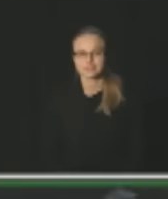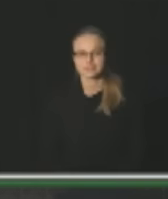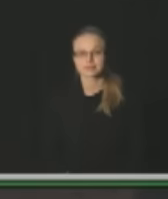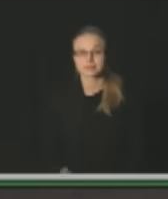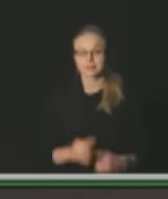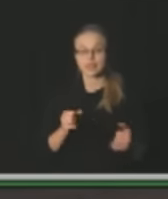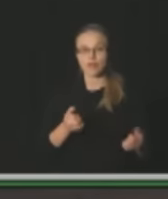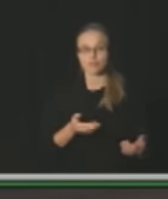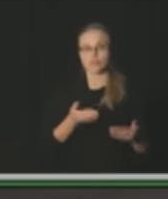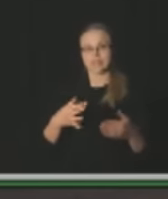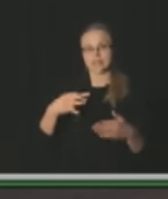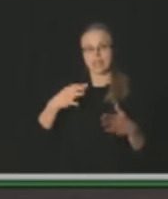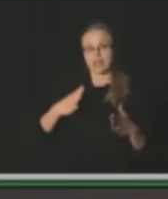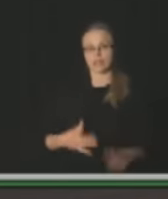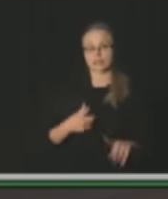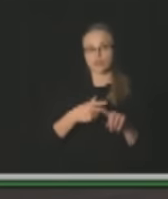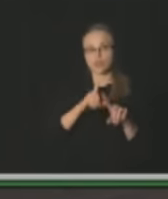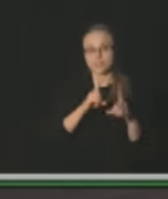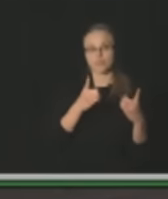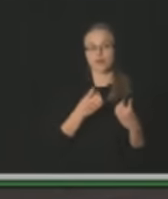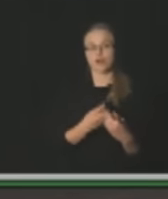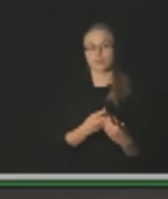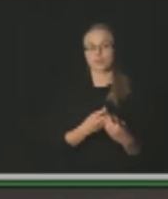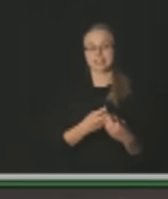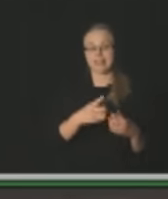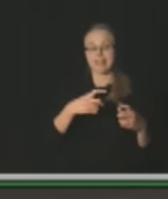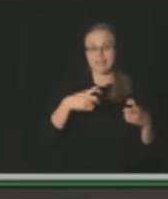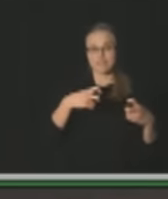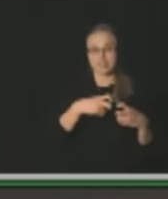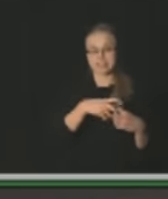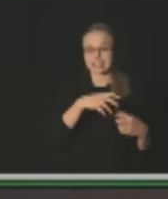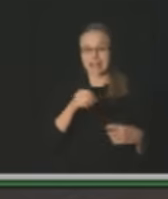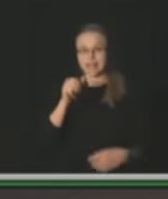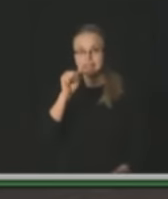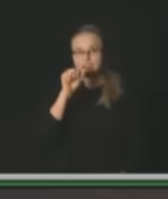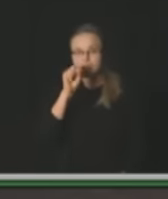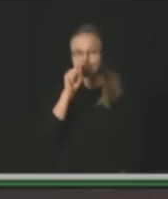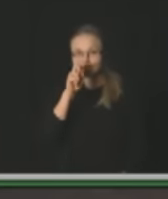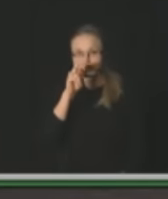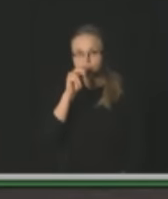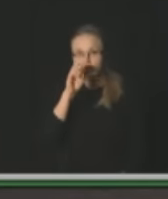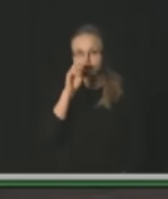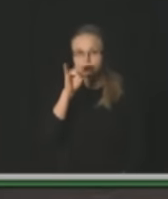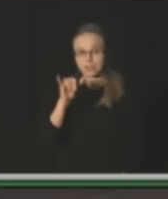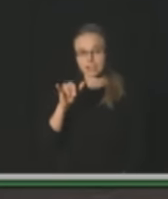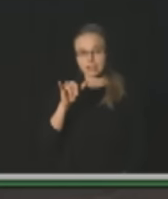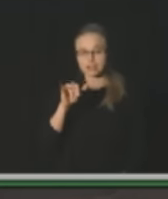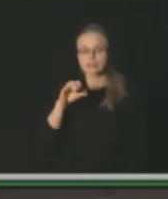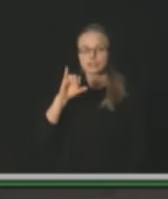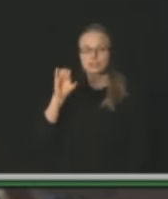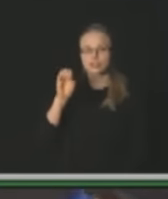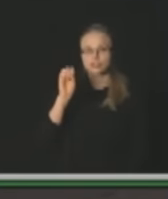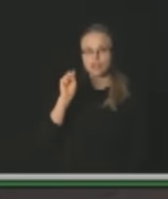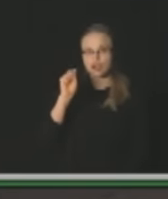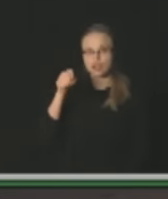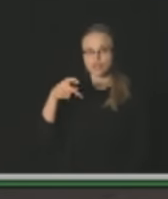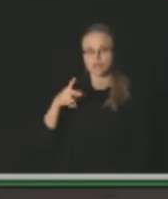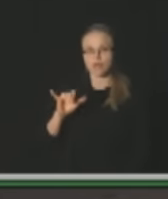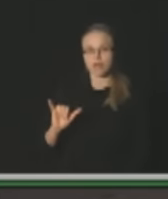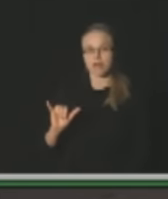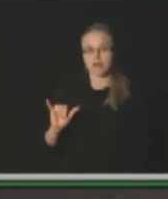Now presenting the candidates from the Department of Physics and Astronomy, Joshua William Reinheimer.